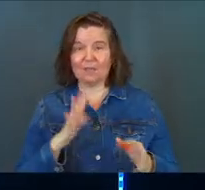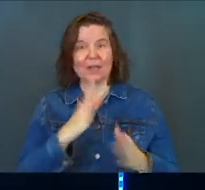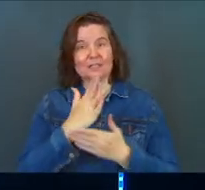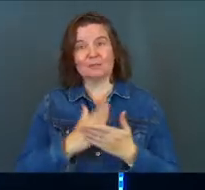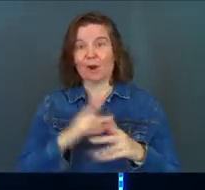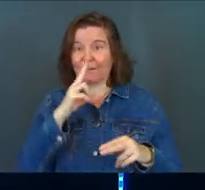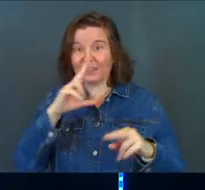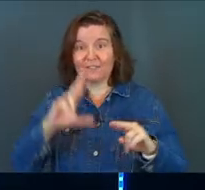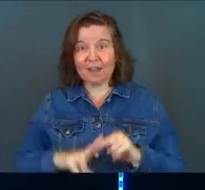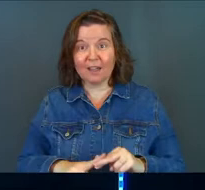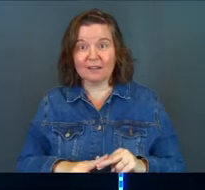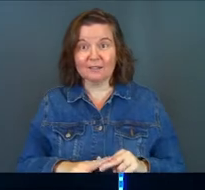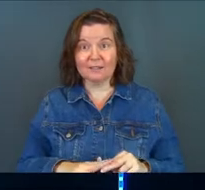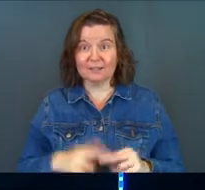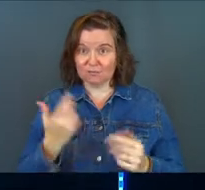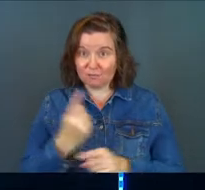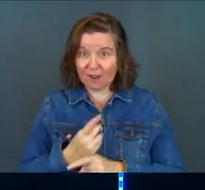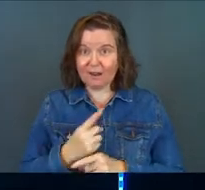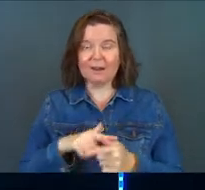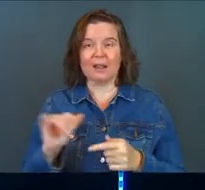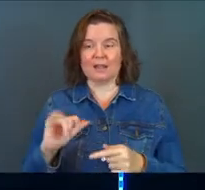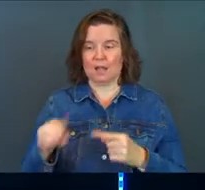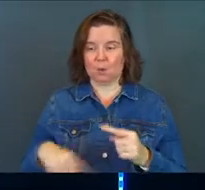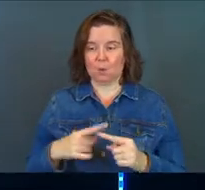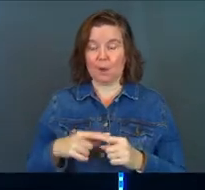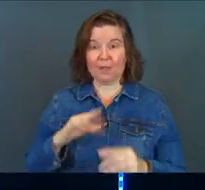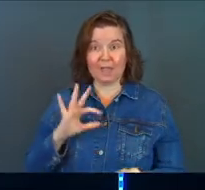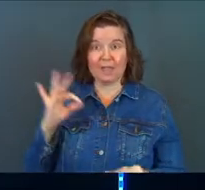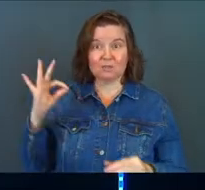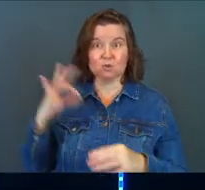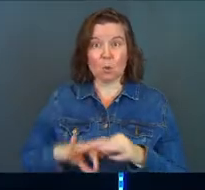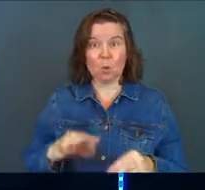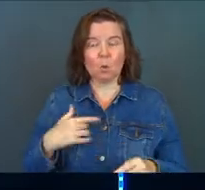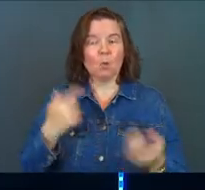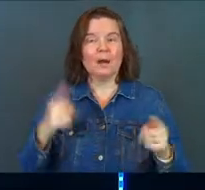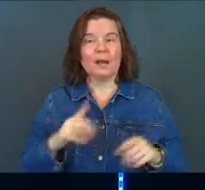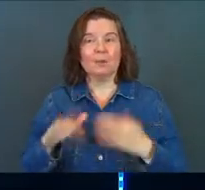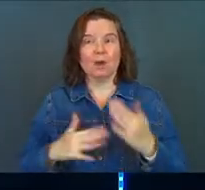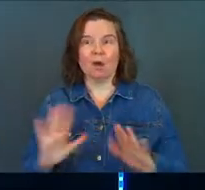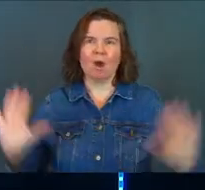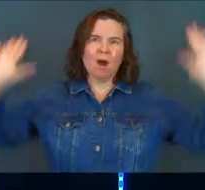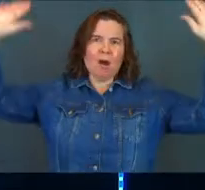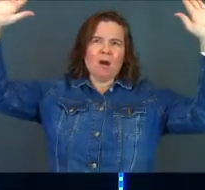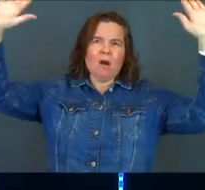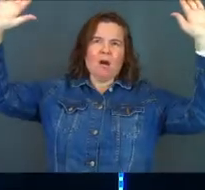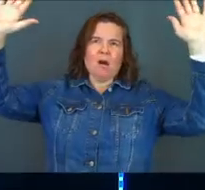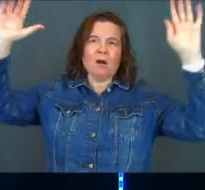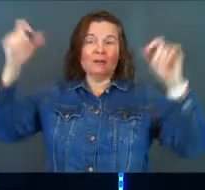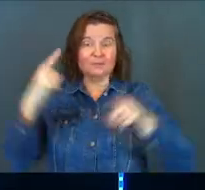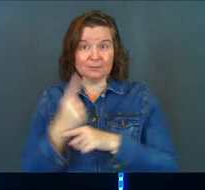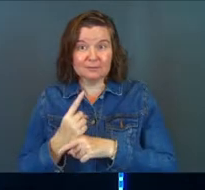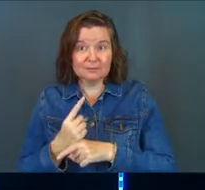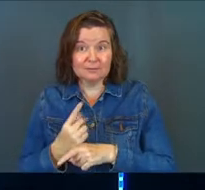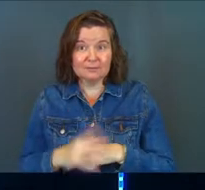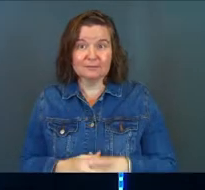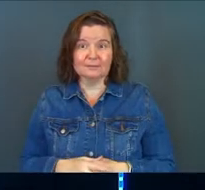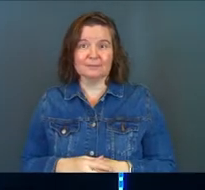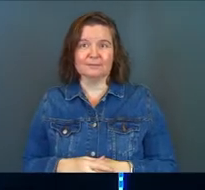all part of the fun of it, right? And like when they score, what happens to your hands? Oh,